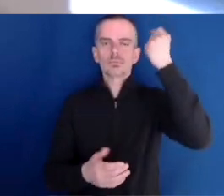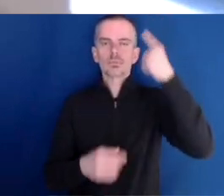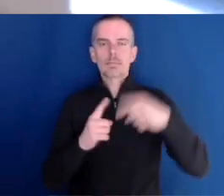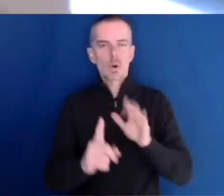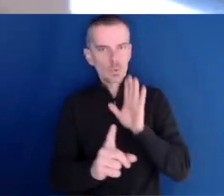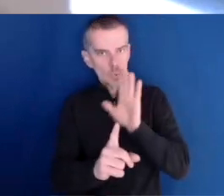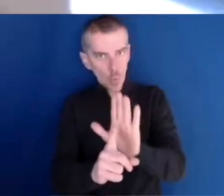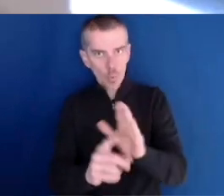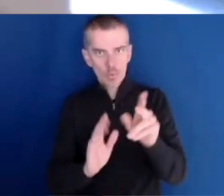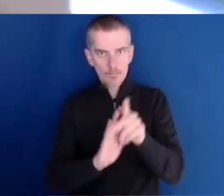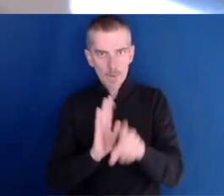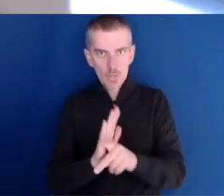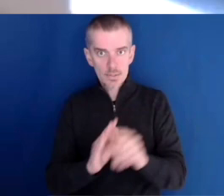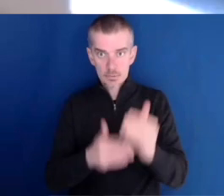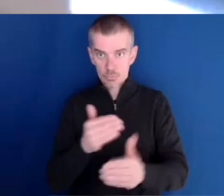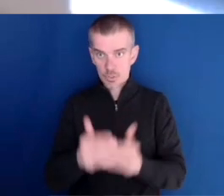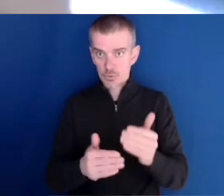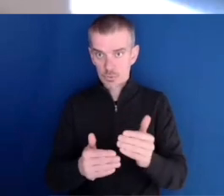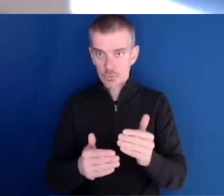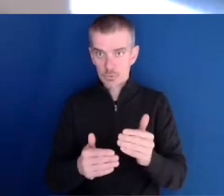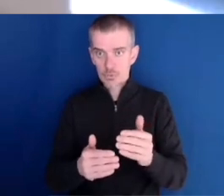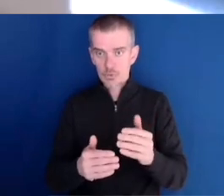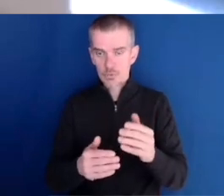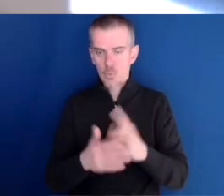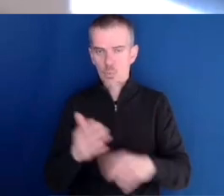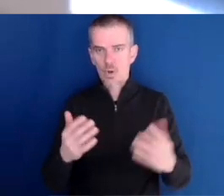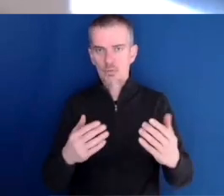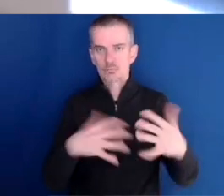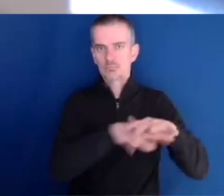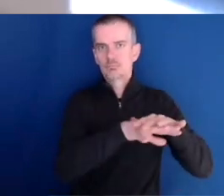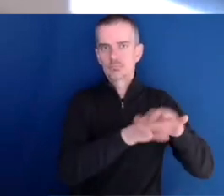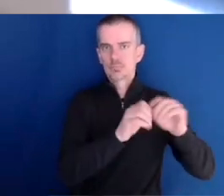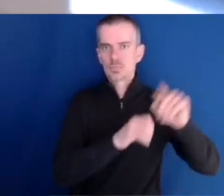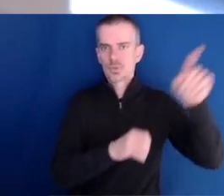your policies and procedures that align with federal guidance.